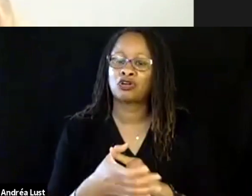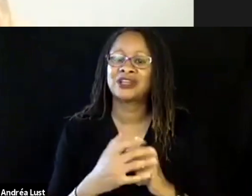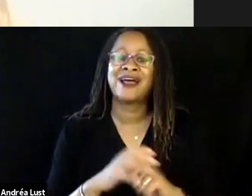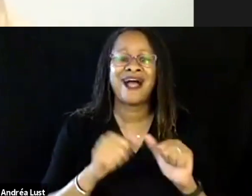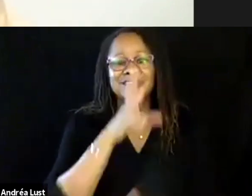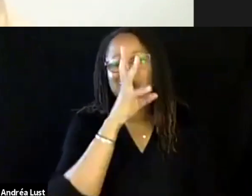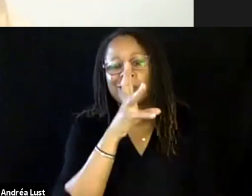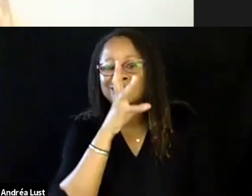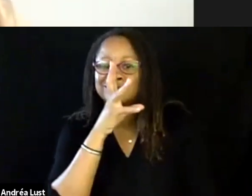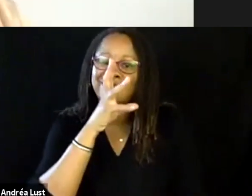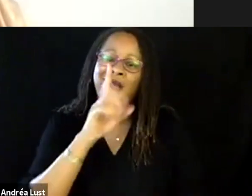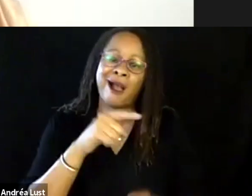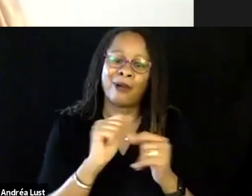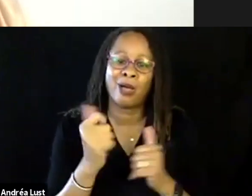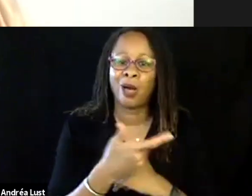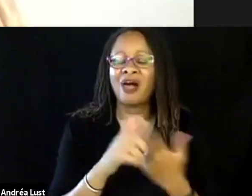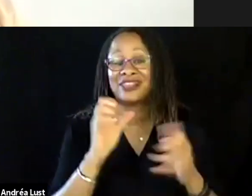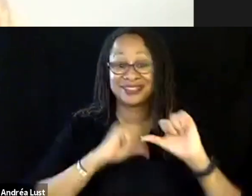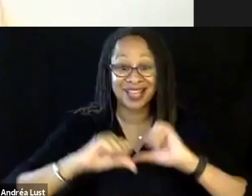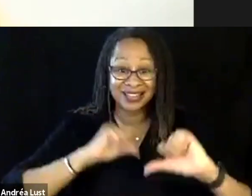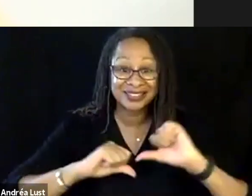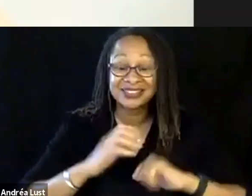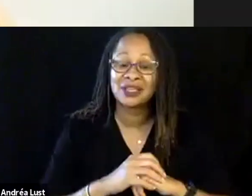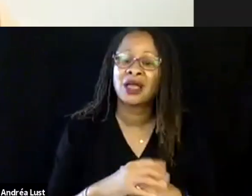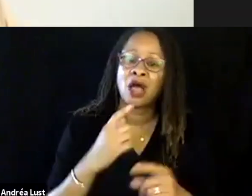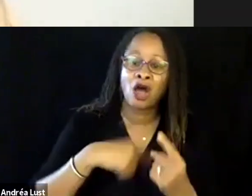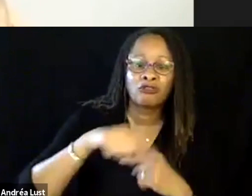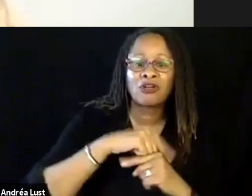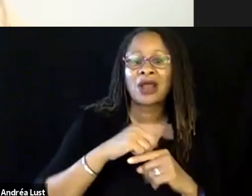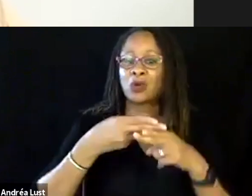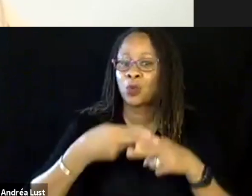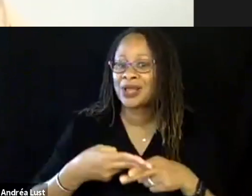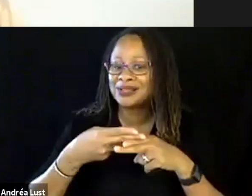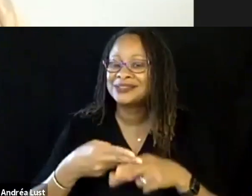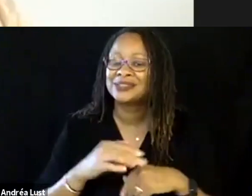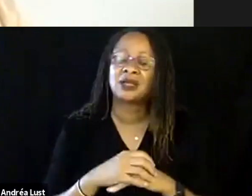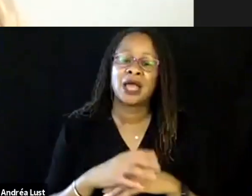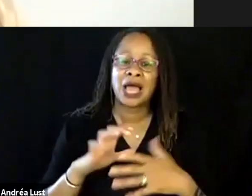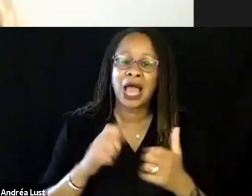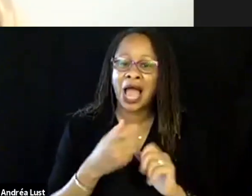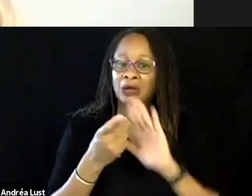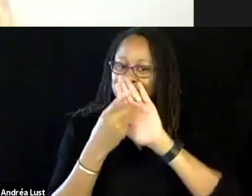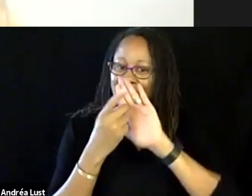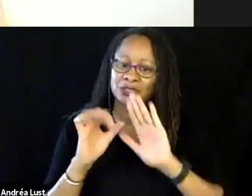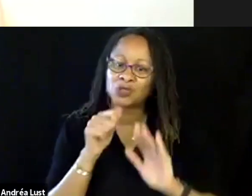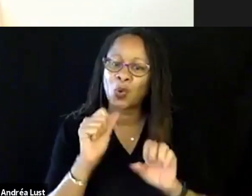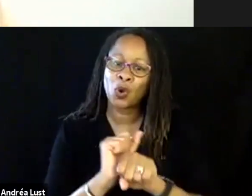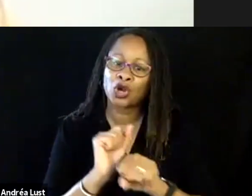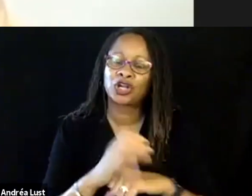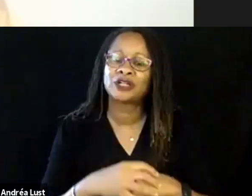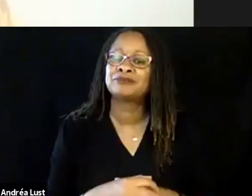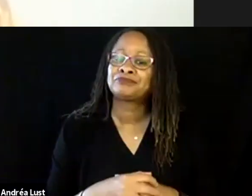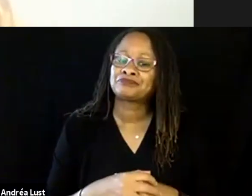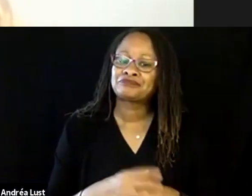talk about all of the sort of like the science around weight and how diets don't work and how, right? I mean,